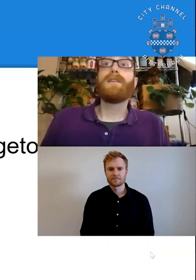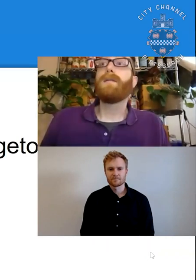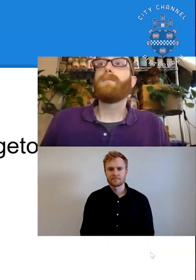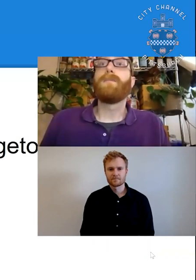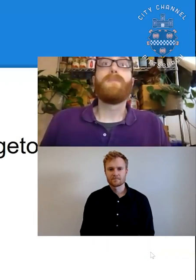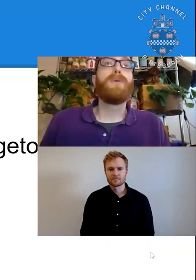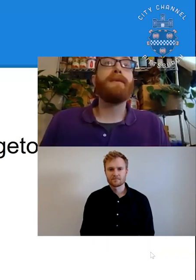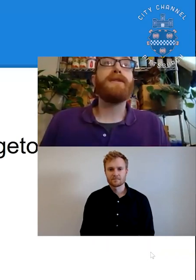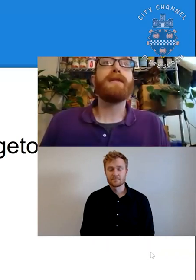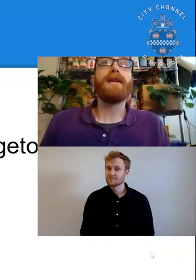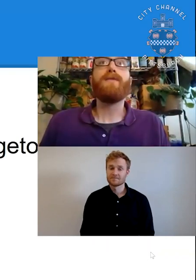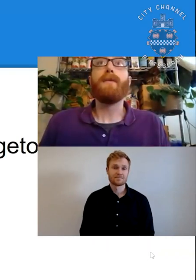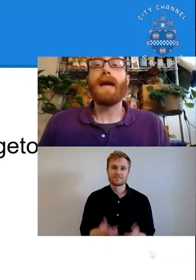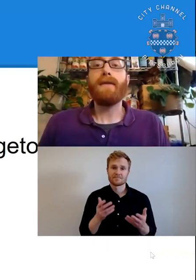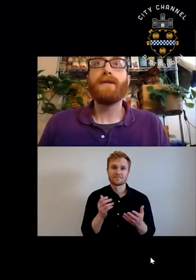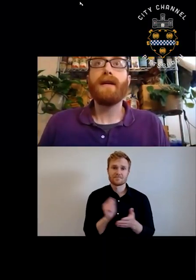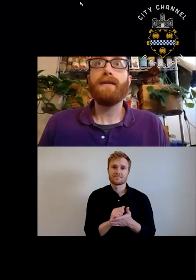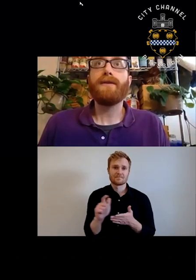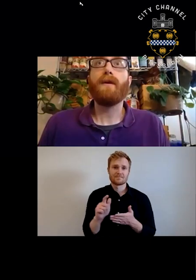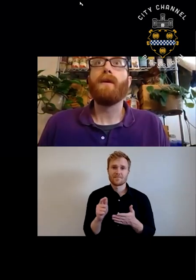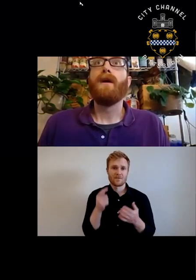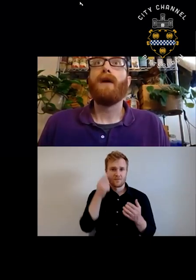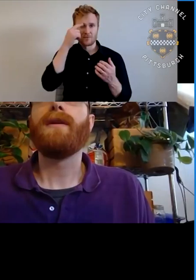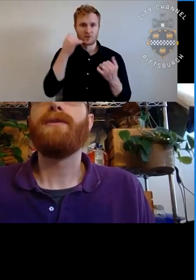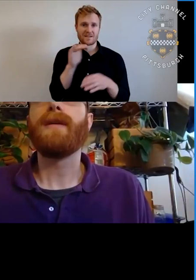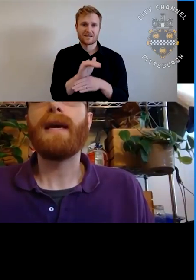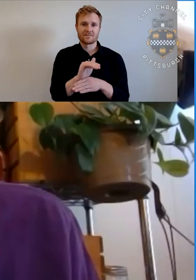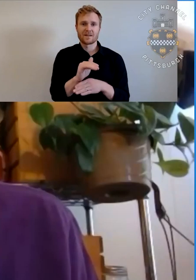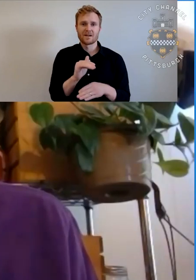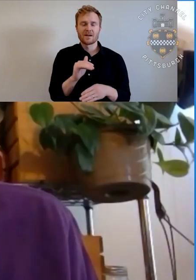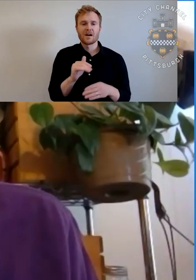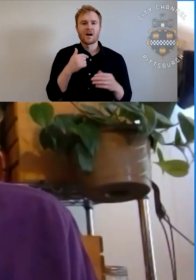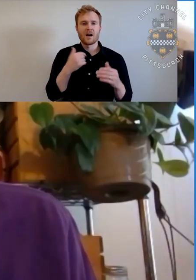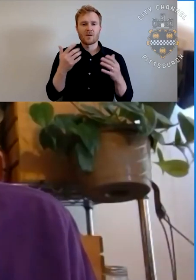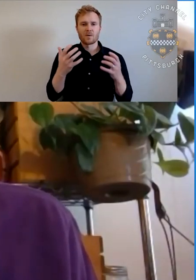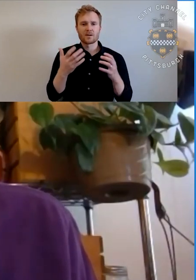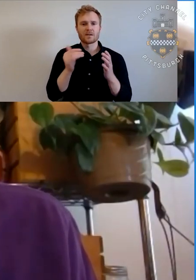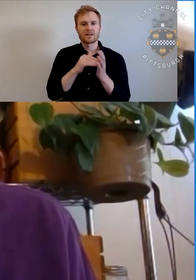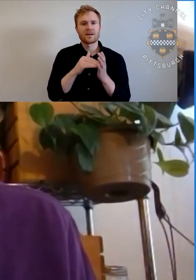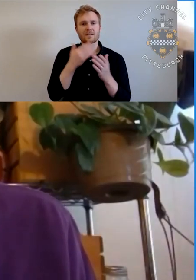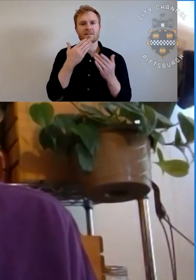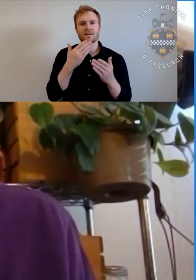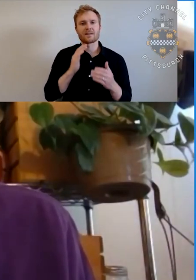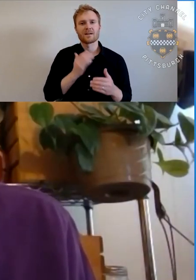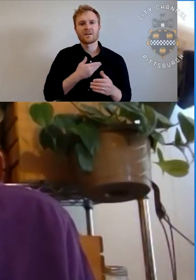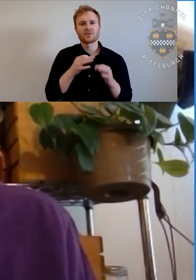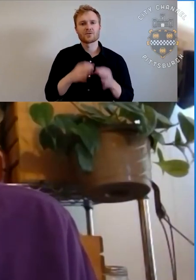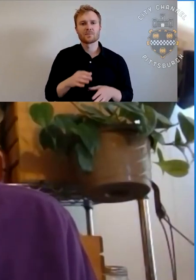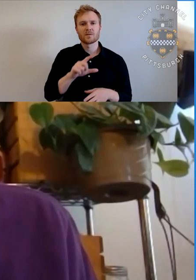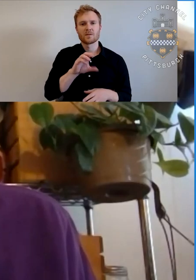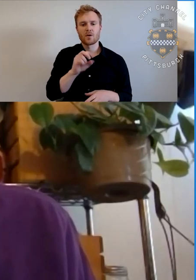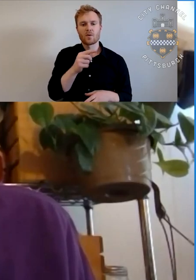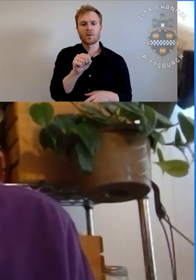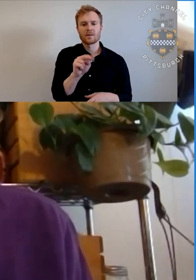That's, um, pretty much the extent of what we had for tonight. So I wanted to again, thank our interpreters, Logan and Megan. Thank you so much.